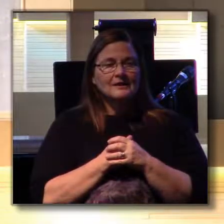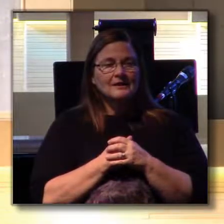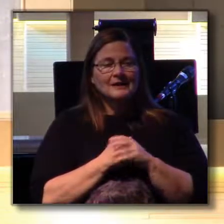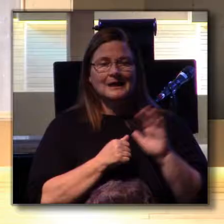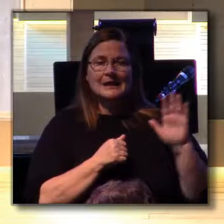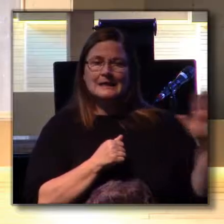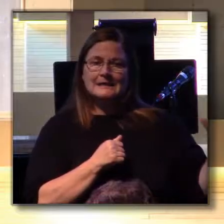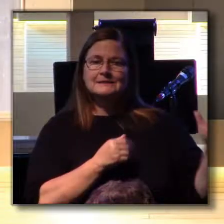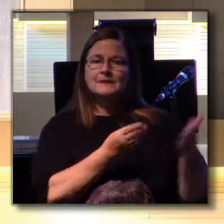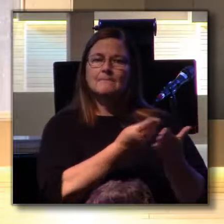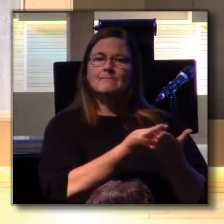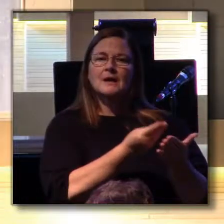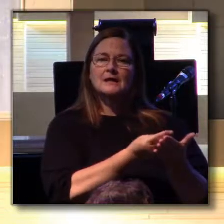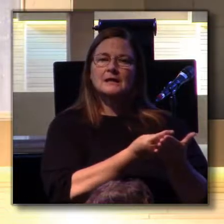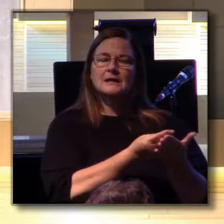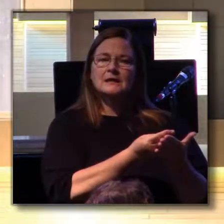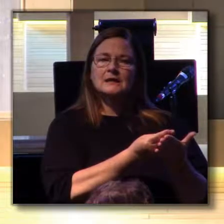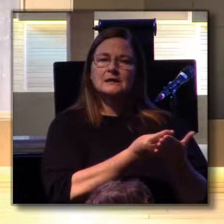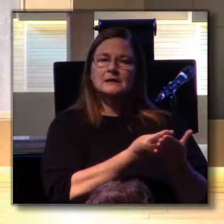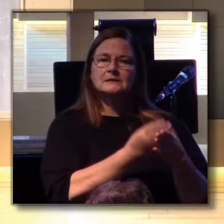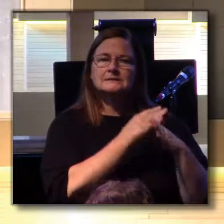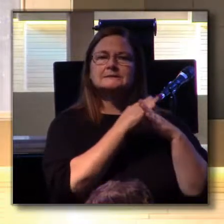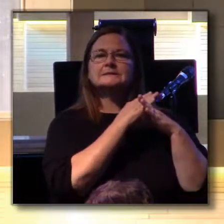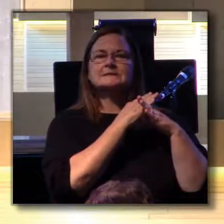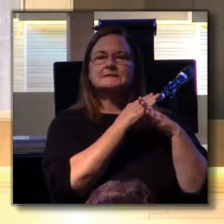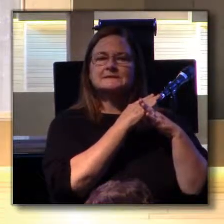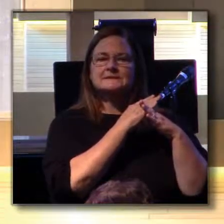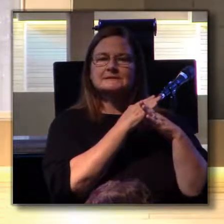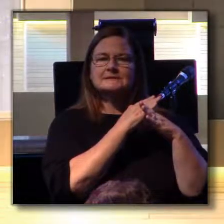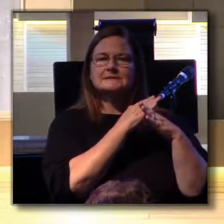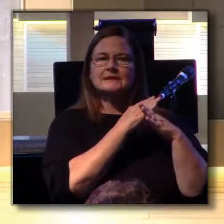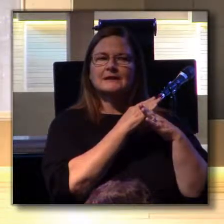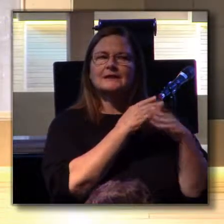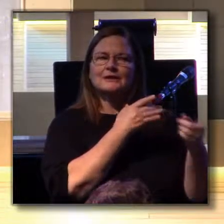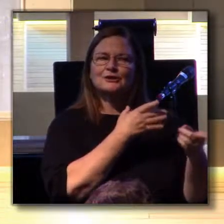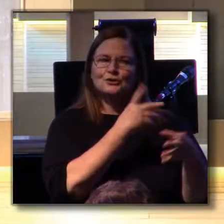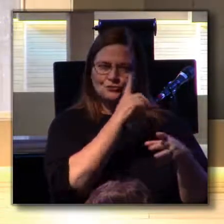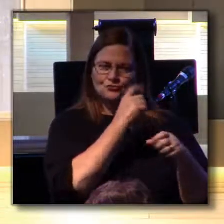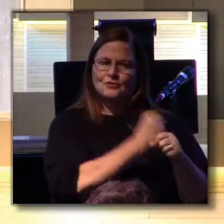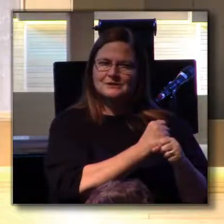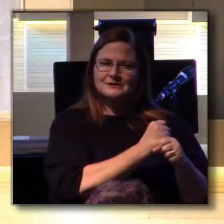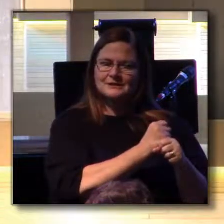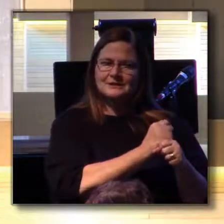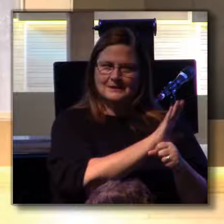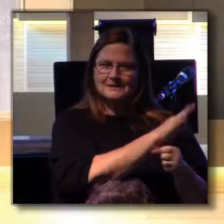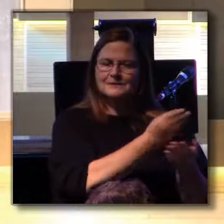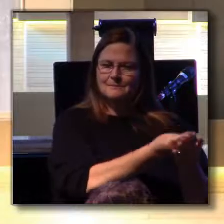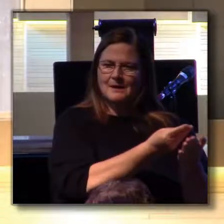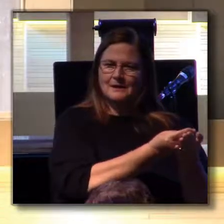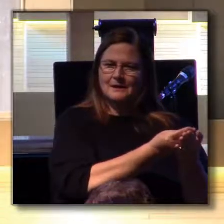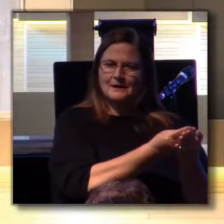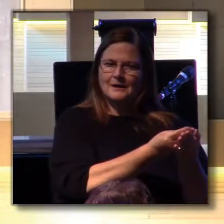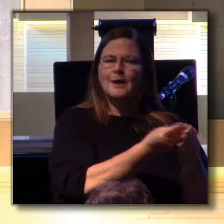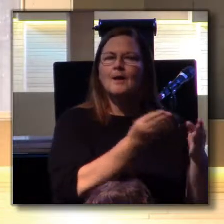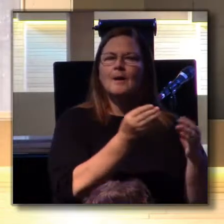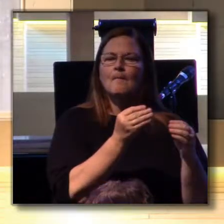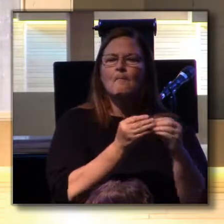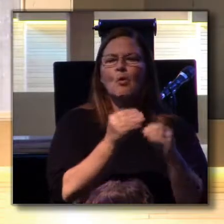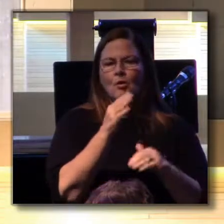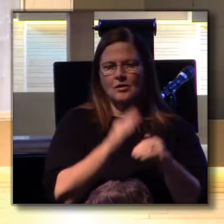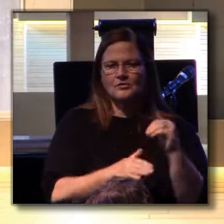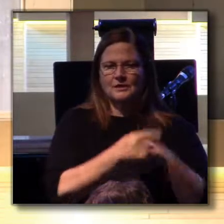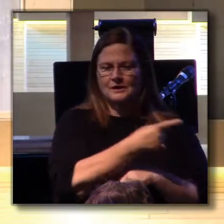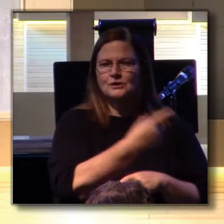money was that in which he trusted more than God. And he said to